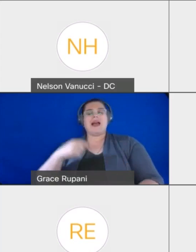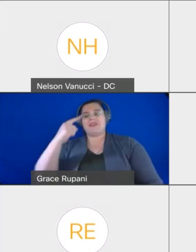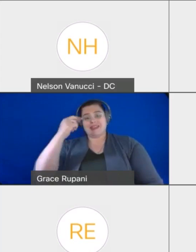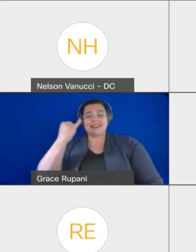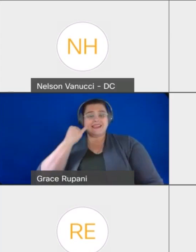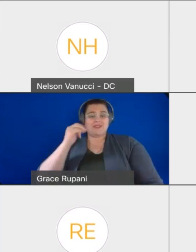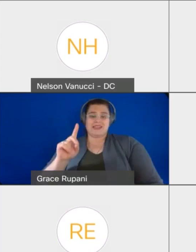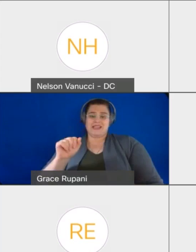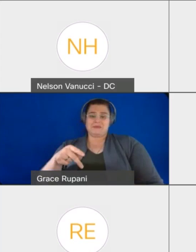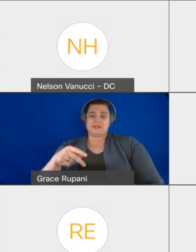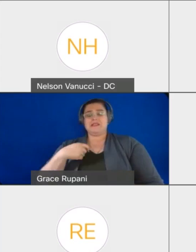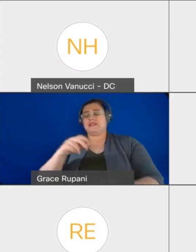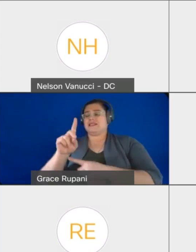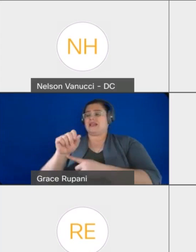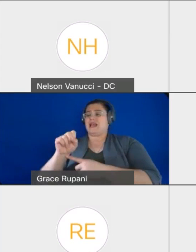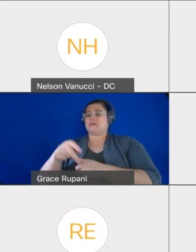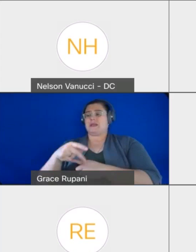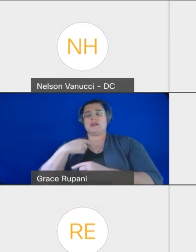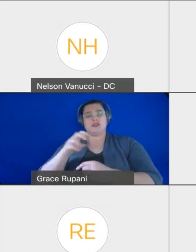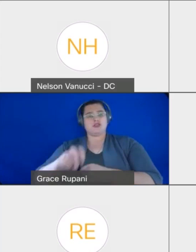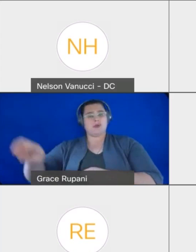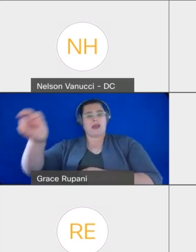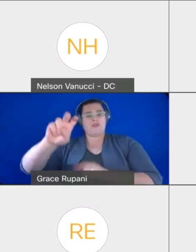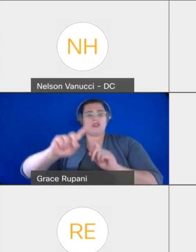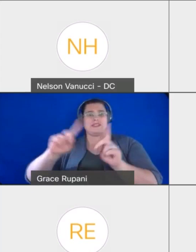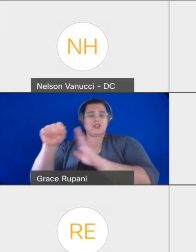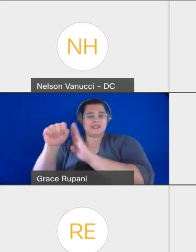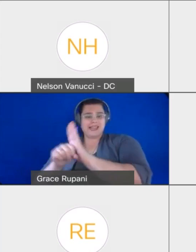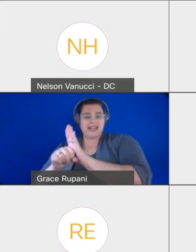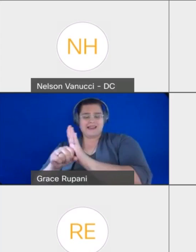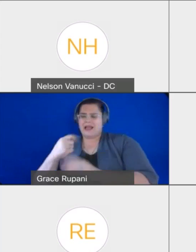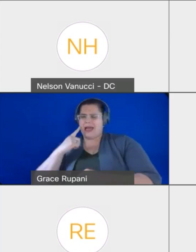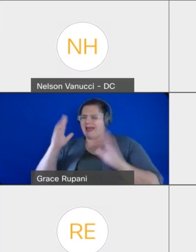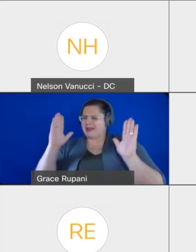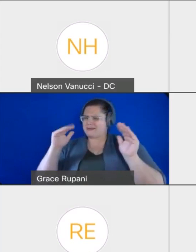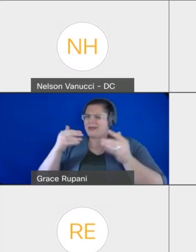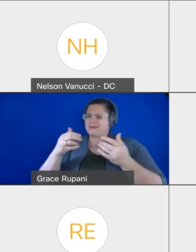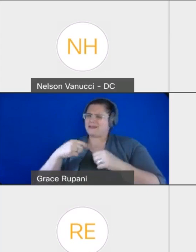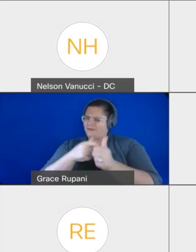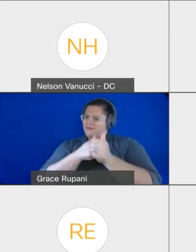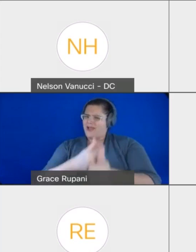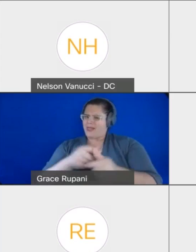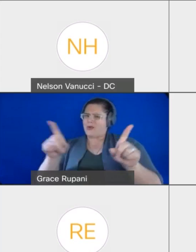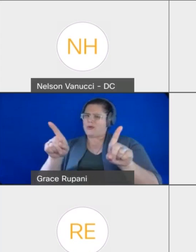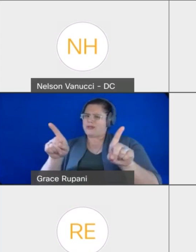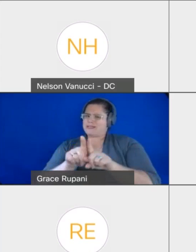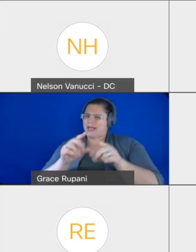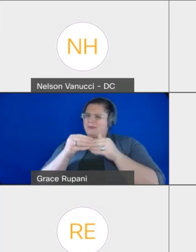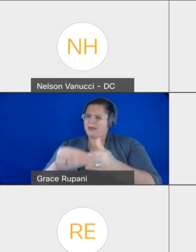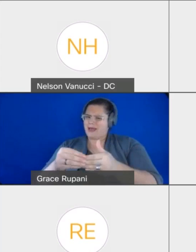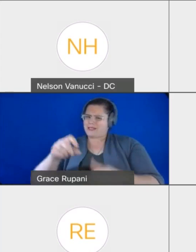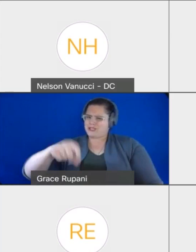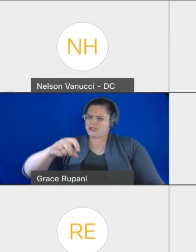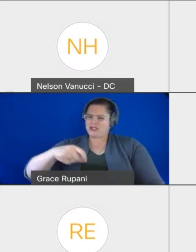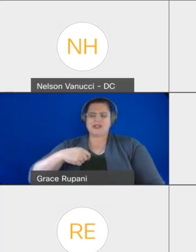one of those parts of the country, they need to follow the same guidance that the rest of us follow, and that they should not be going back